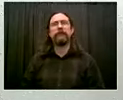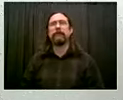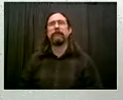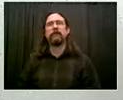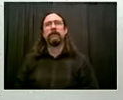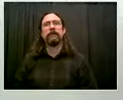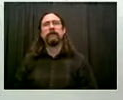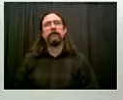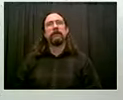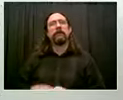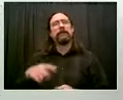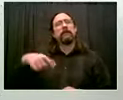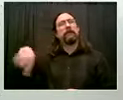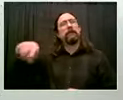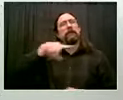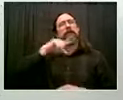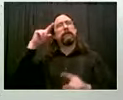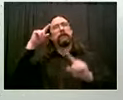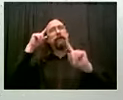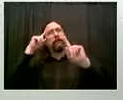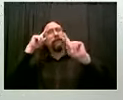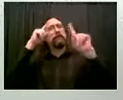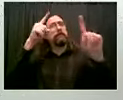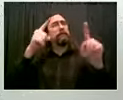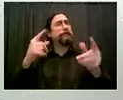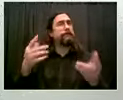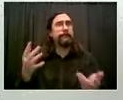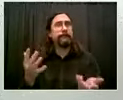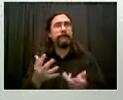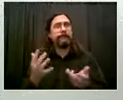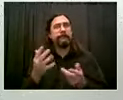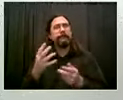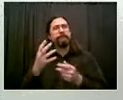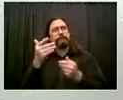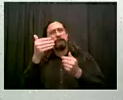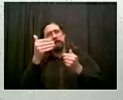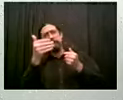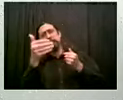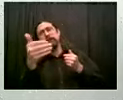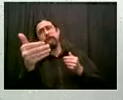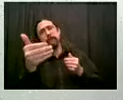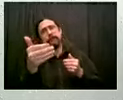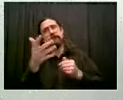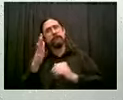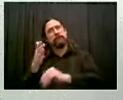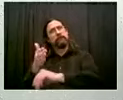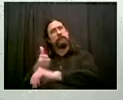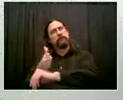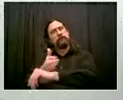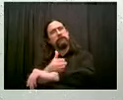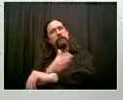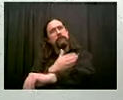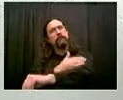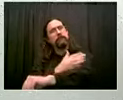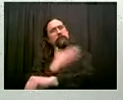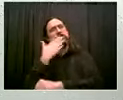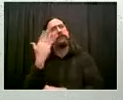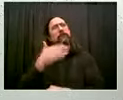the city. So, what we are doing on a state level is introducing Bill 8022.